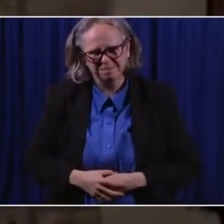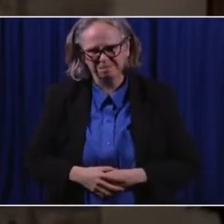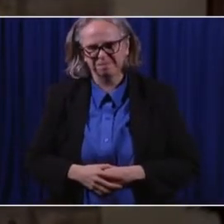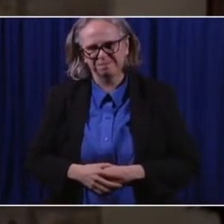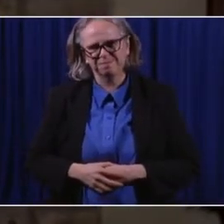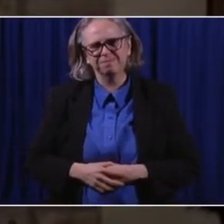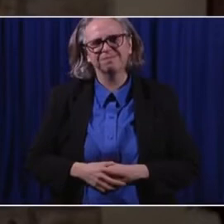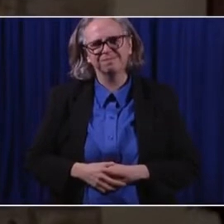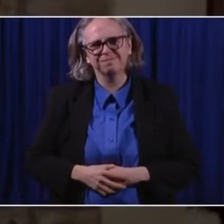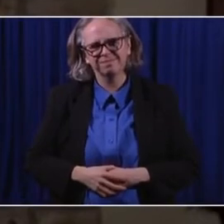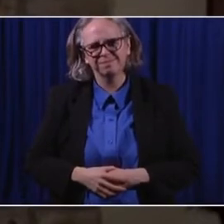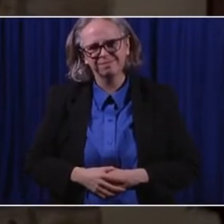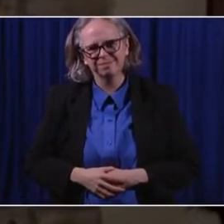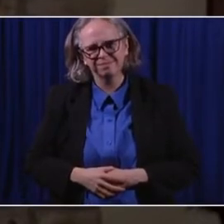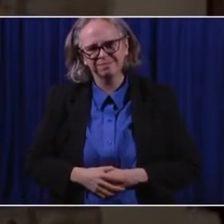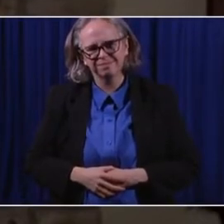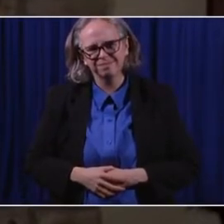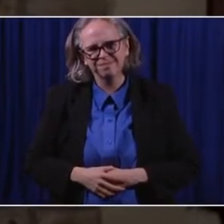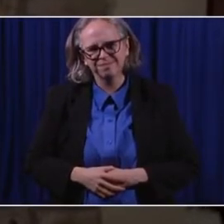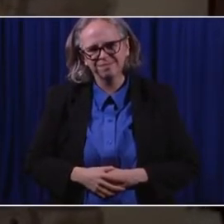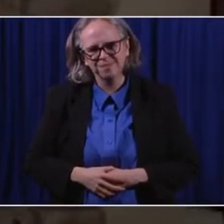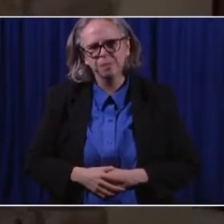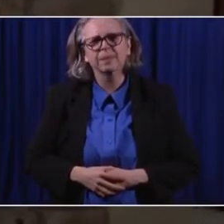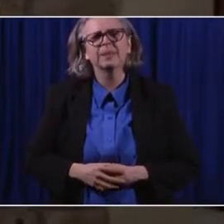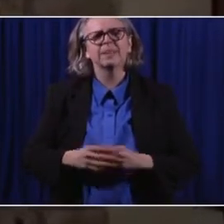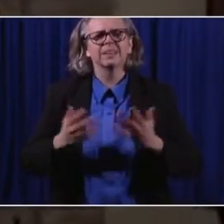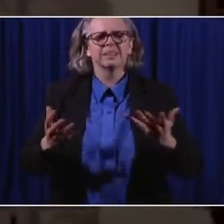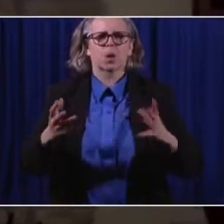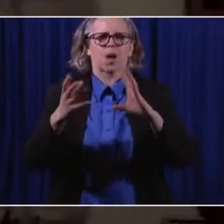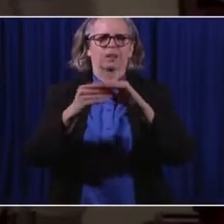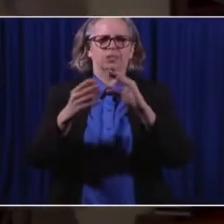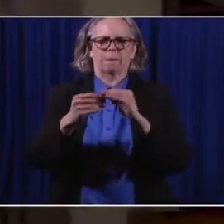Eric, let's go to our key indicator slide for today.